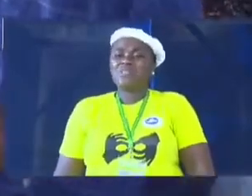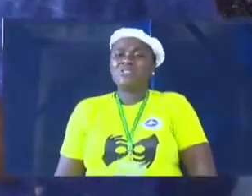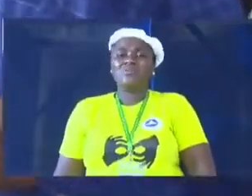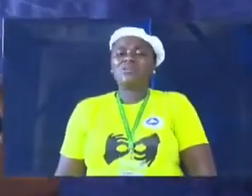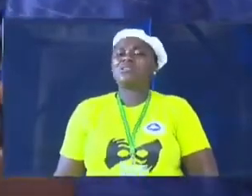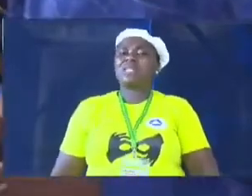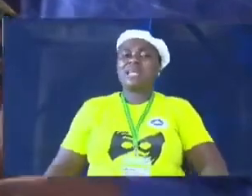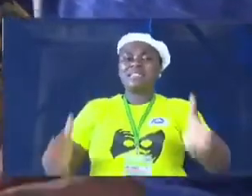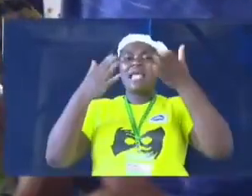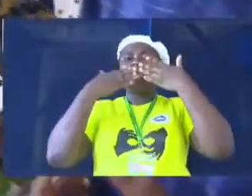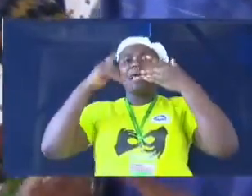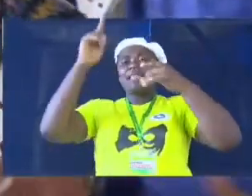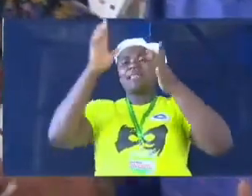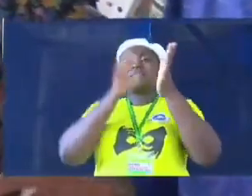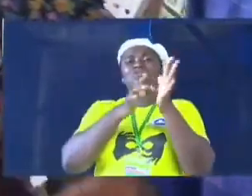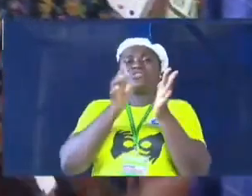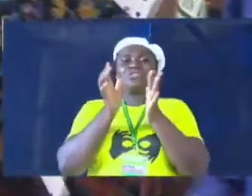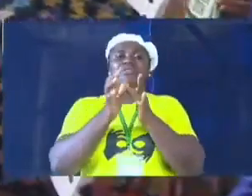Thank you, Jesus.